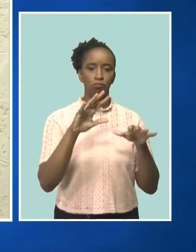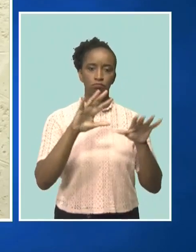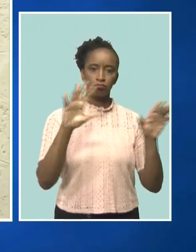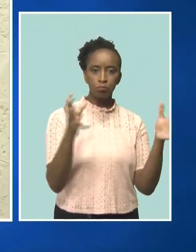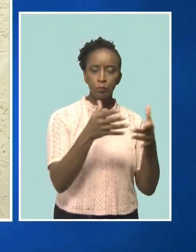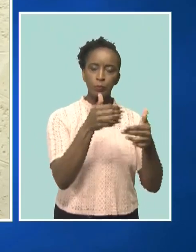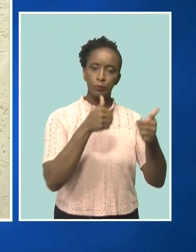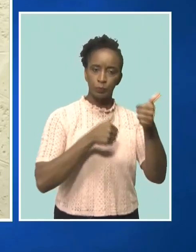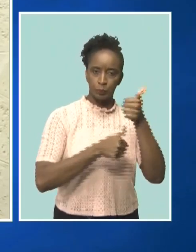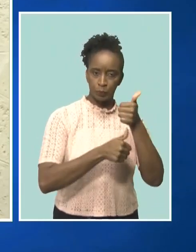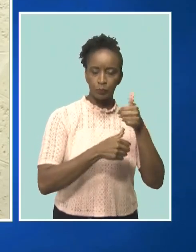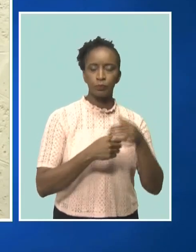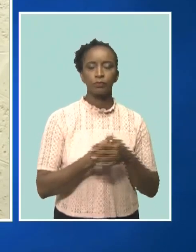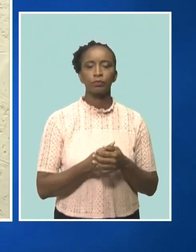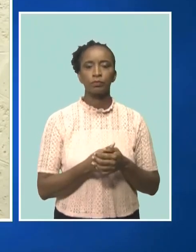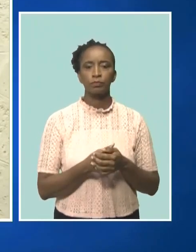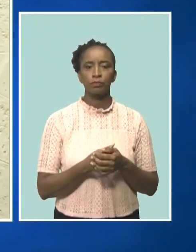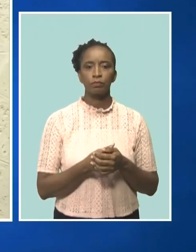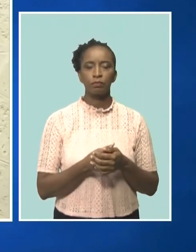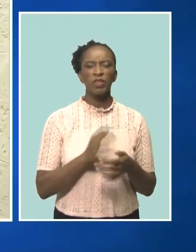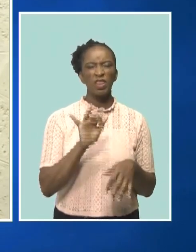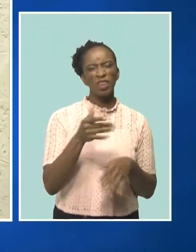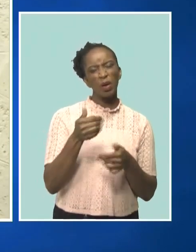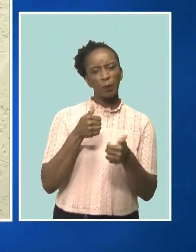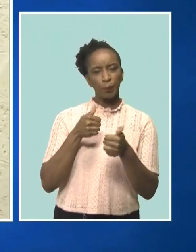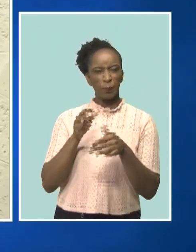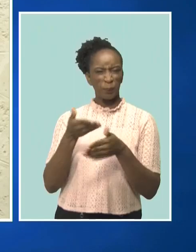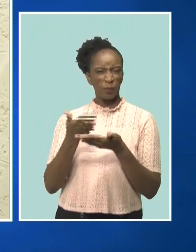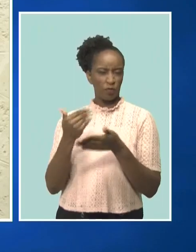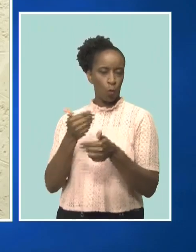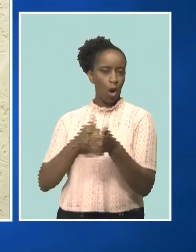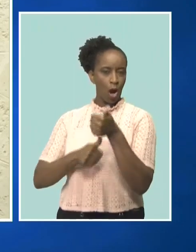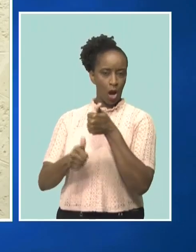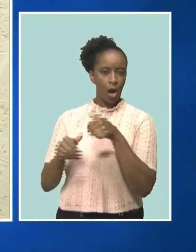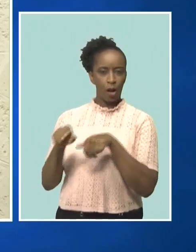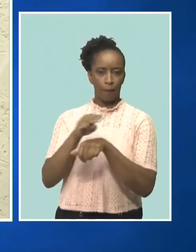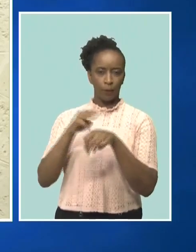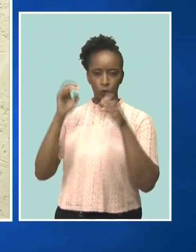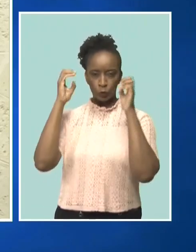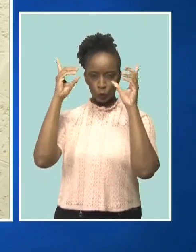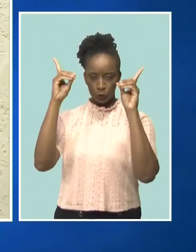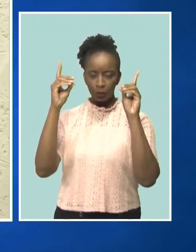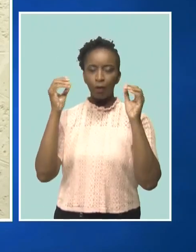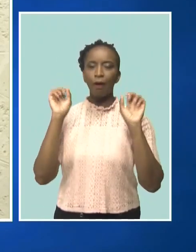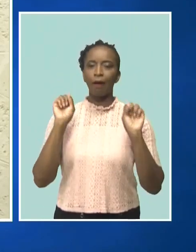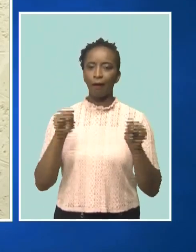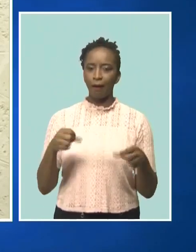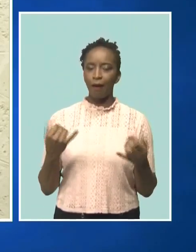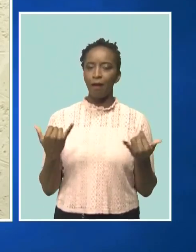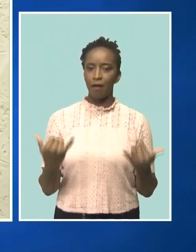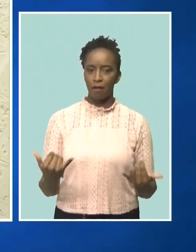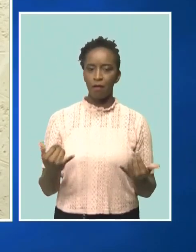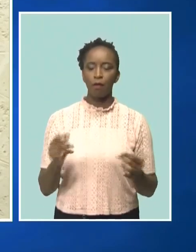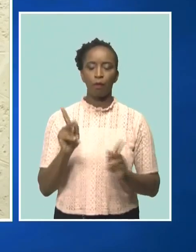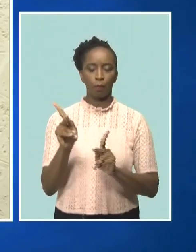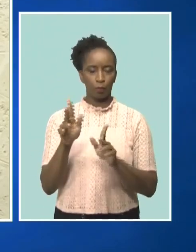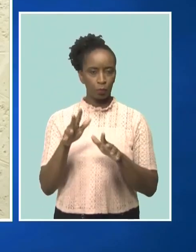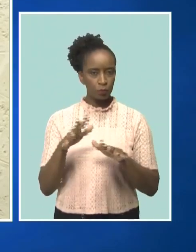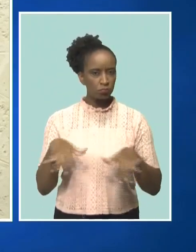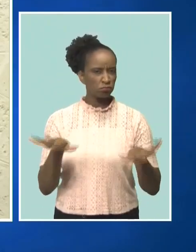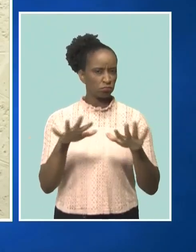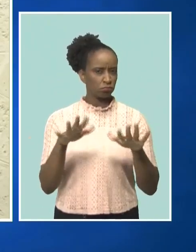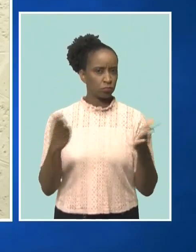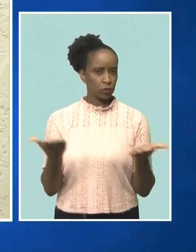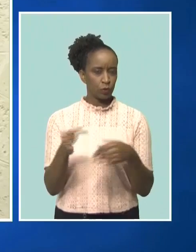previously in the Ministry of Education, so that the country can undertake a massive program for the upskilling of our people. I've